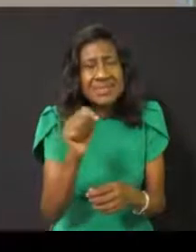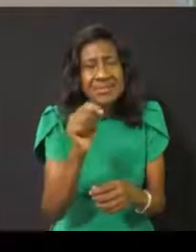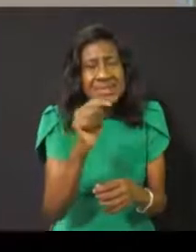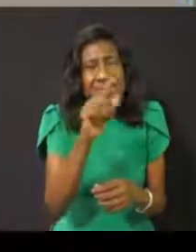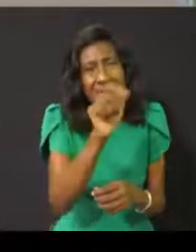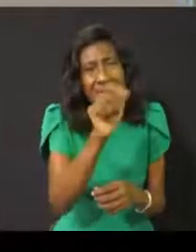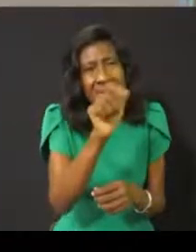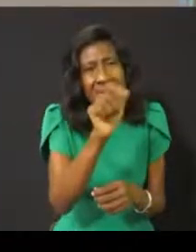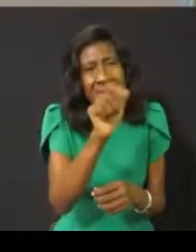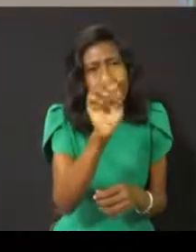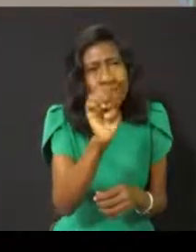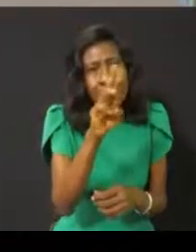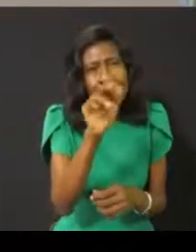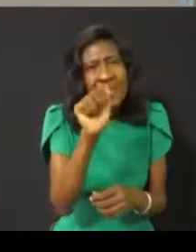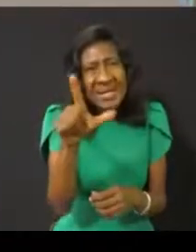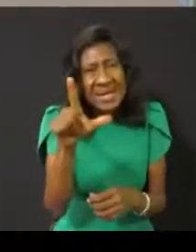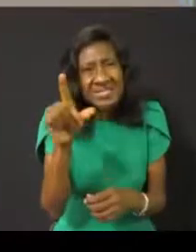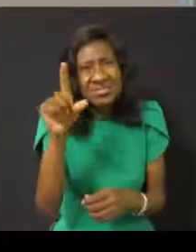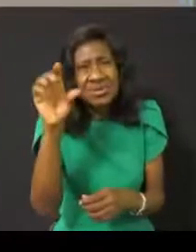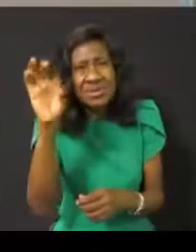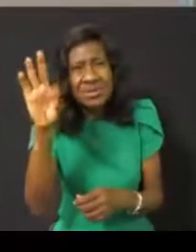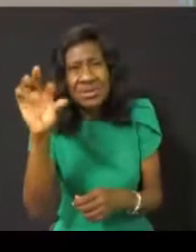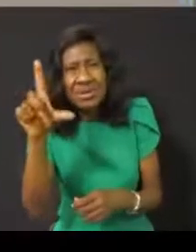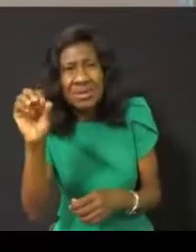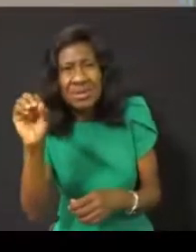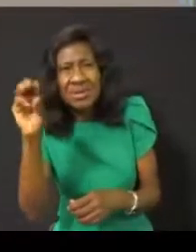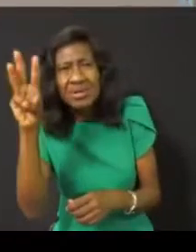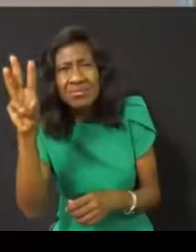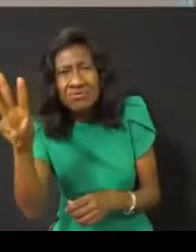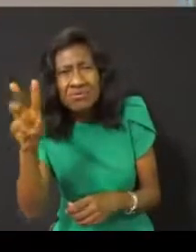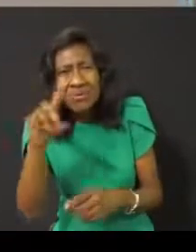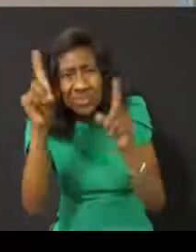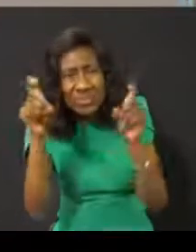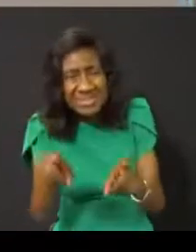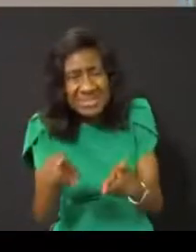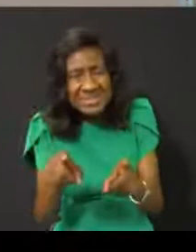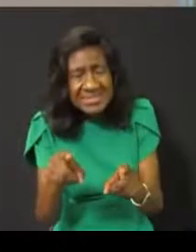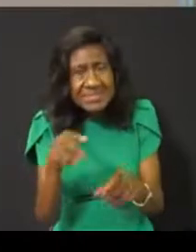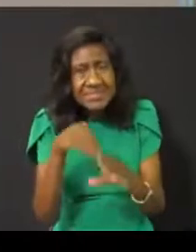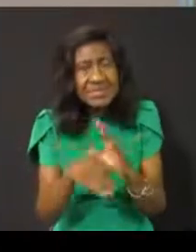will happen in tandem with contact tracing, isolation, and